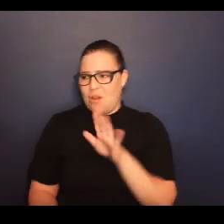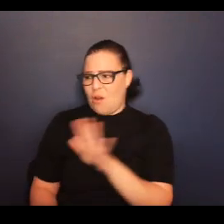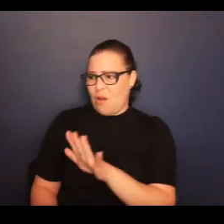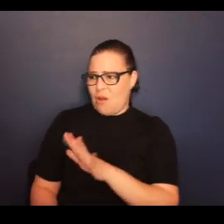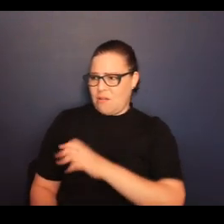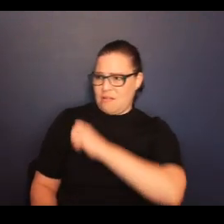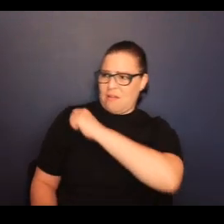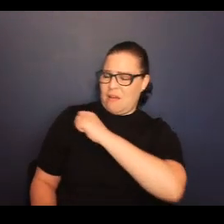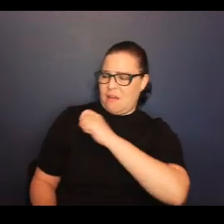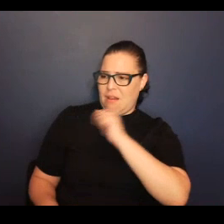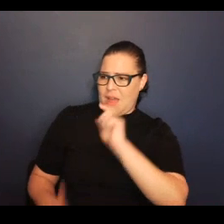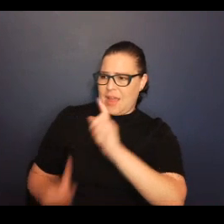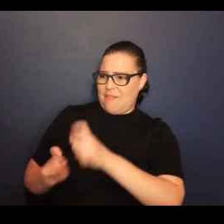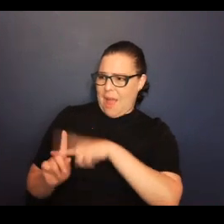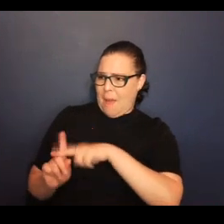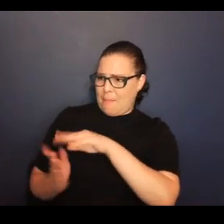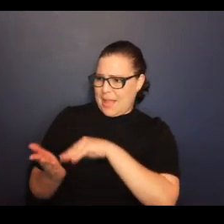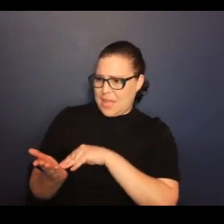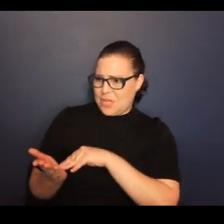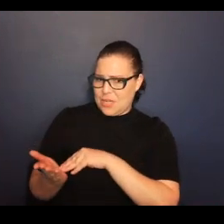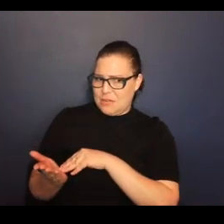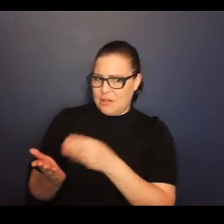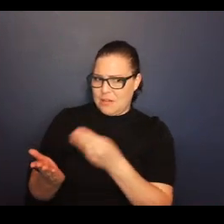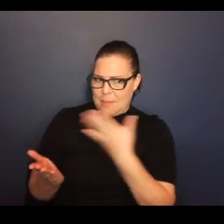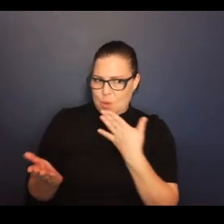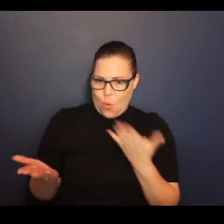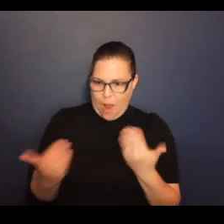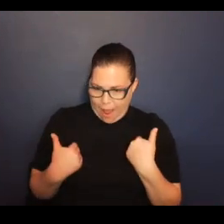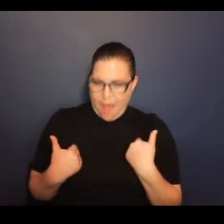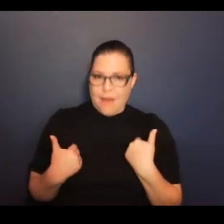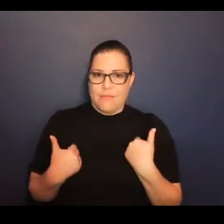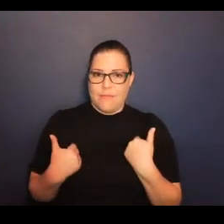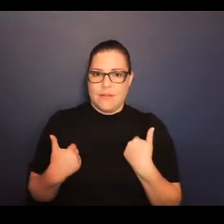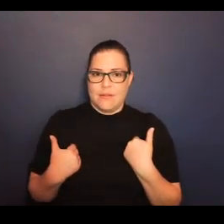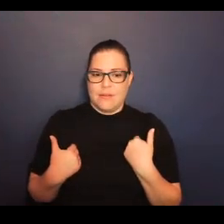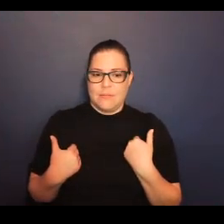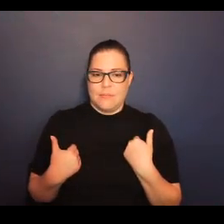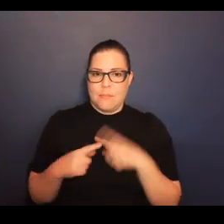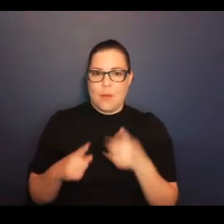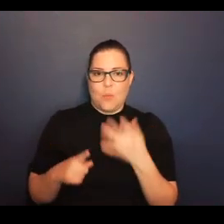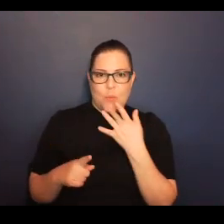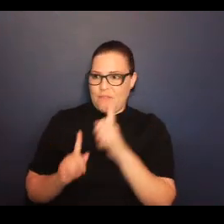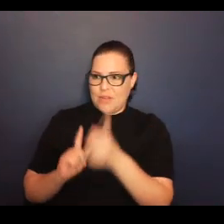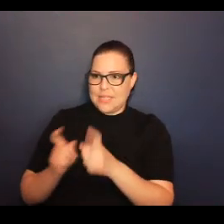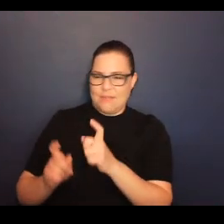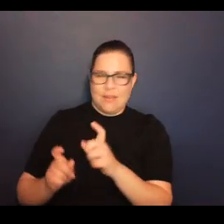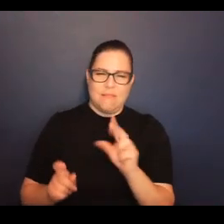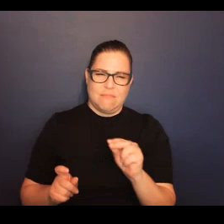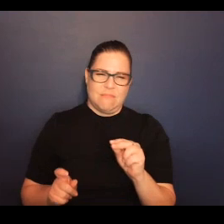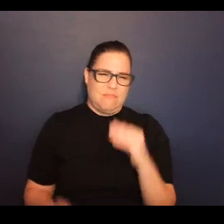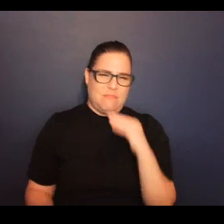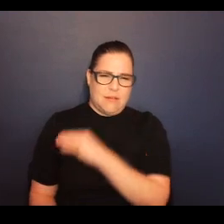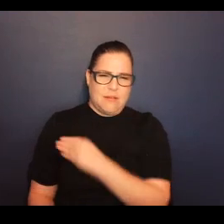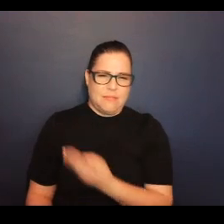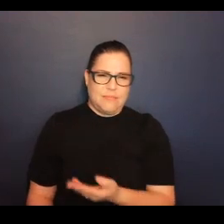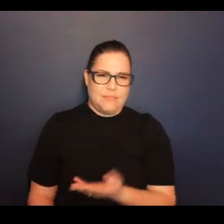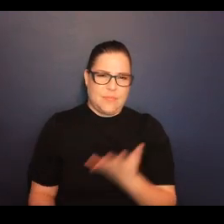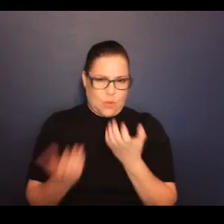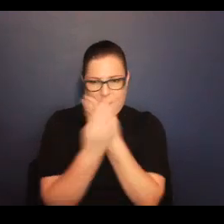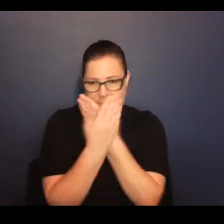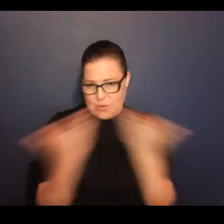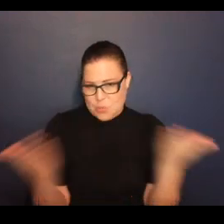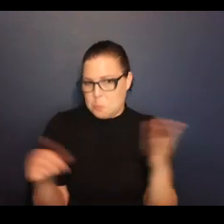city that the applications are here and that we are giving them to who we want to. And that is a lie. I want, you know,